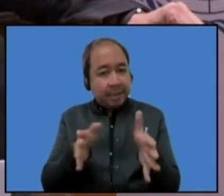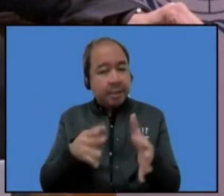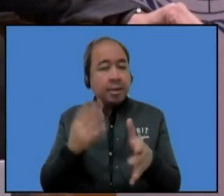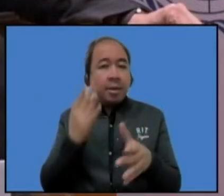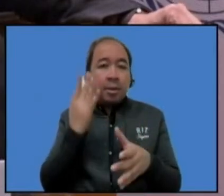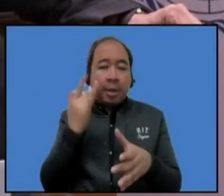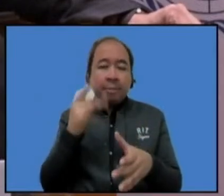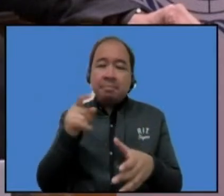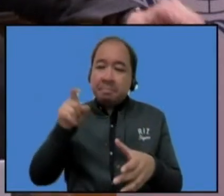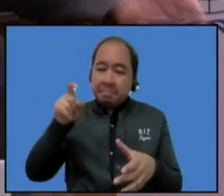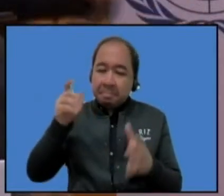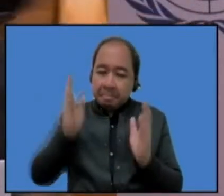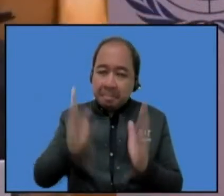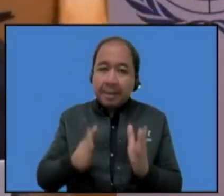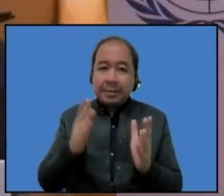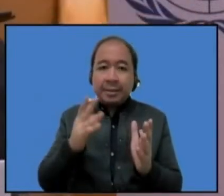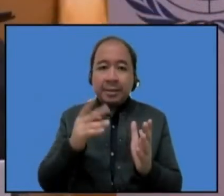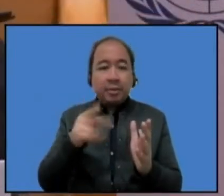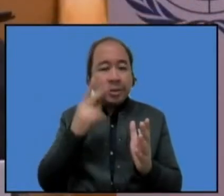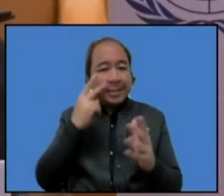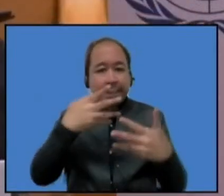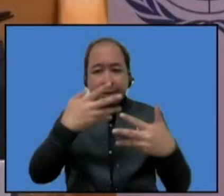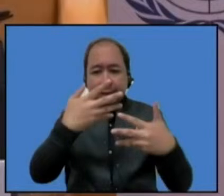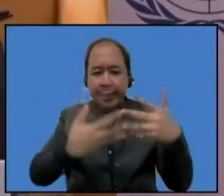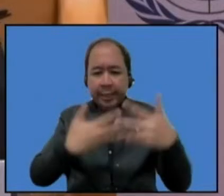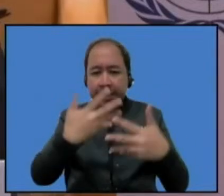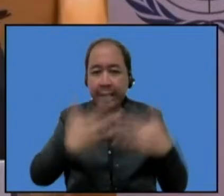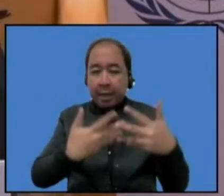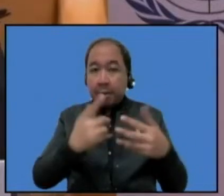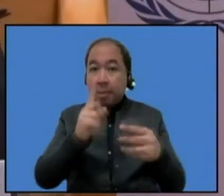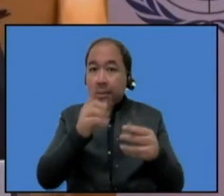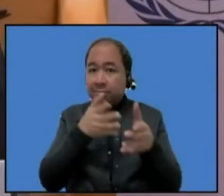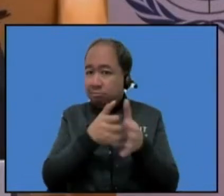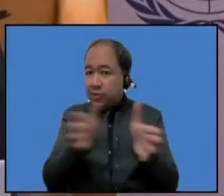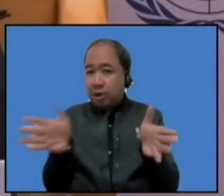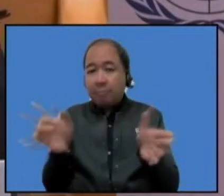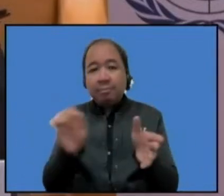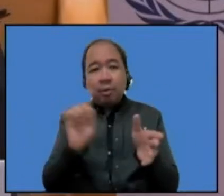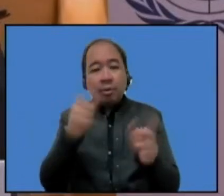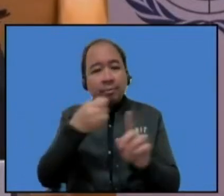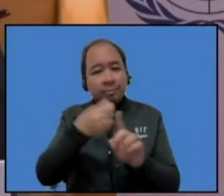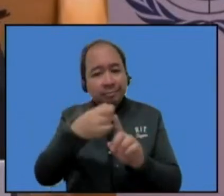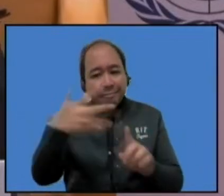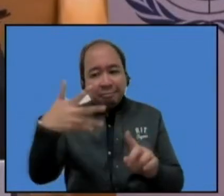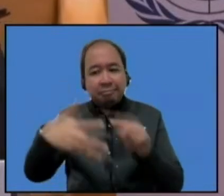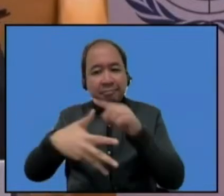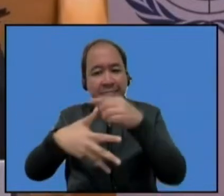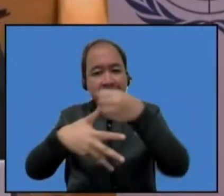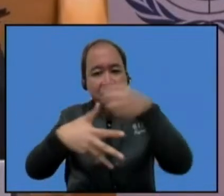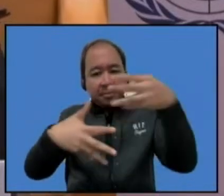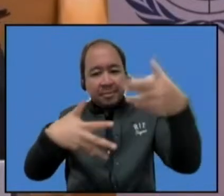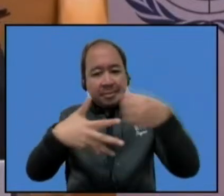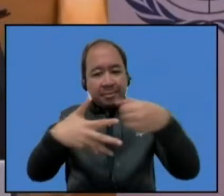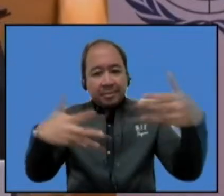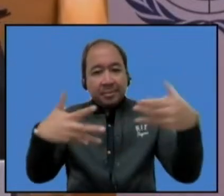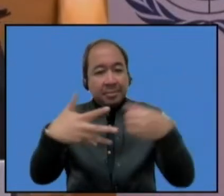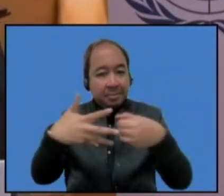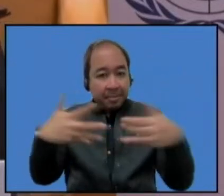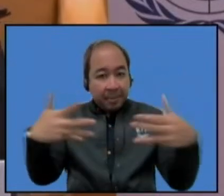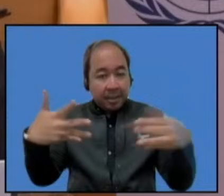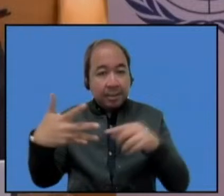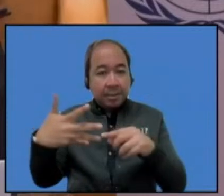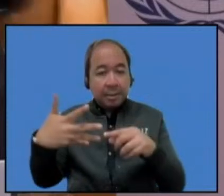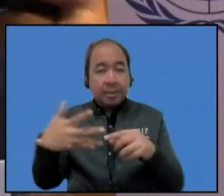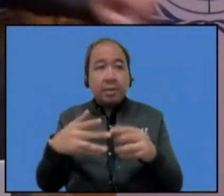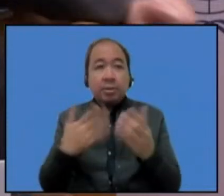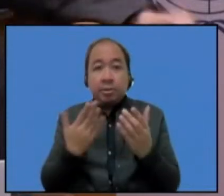this aggregated, accurate data is indeed very paramount. And we are working on that, Ibu, ma'am, that